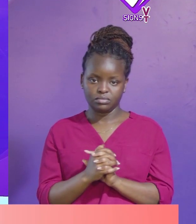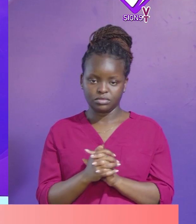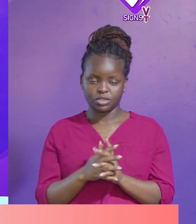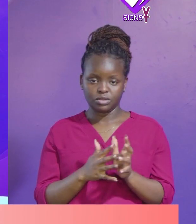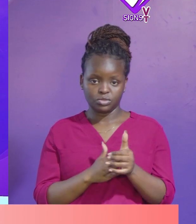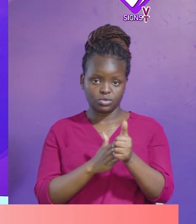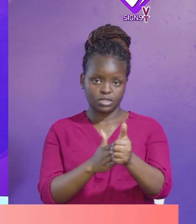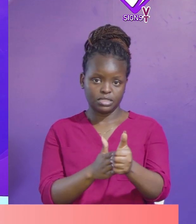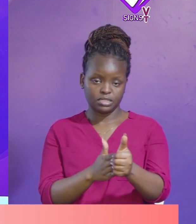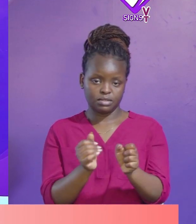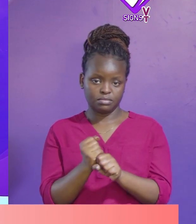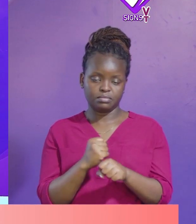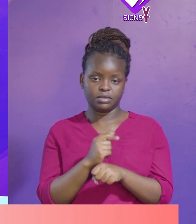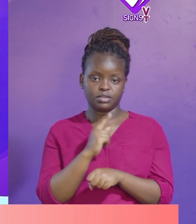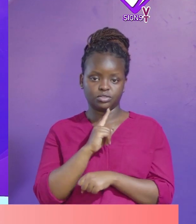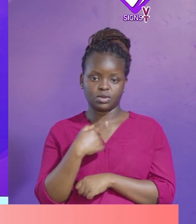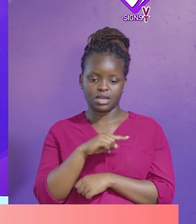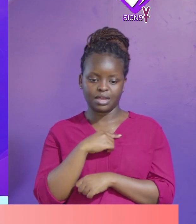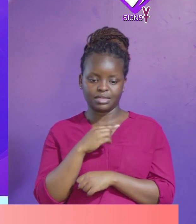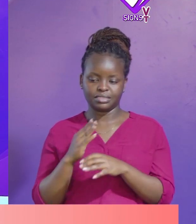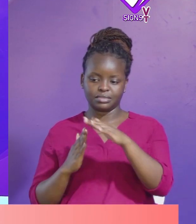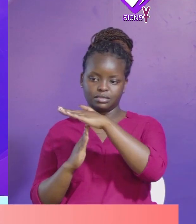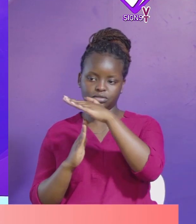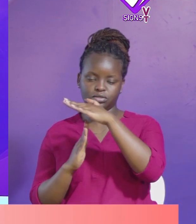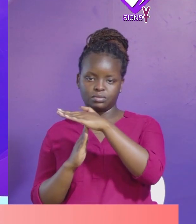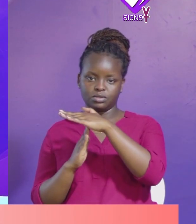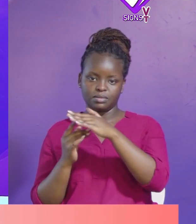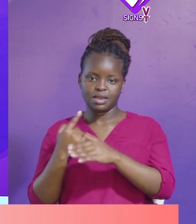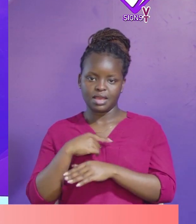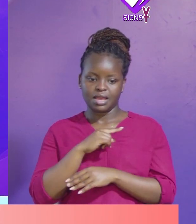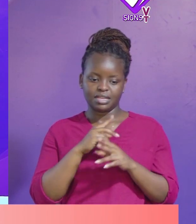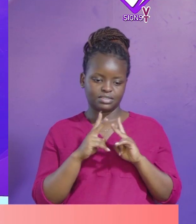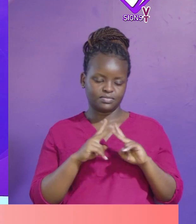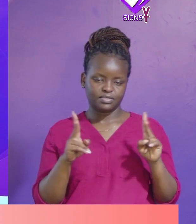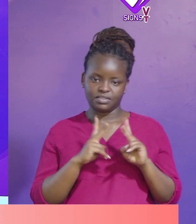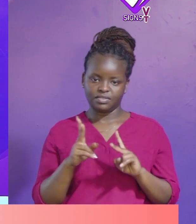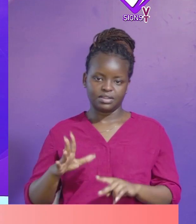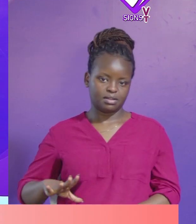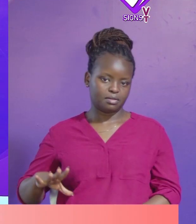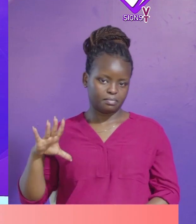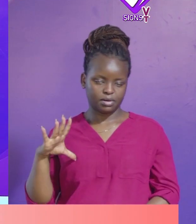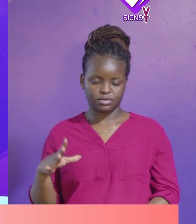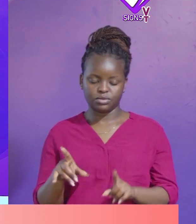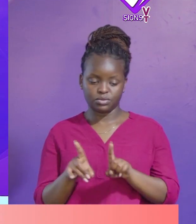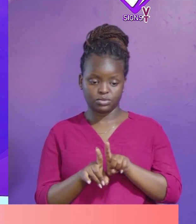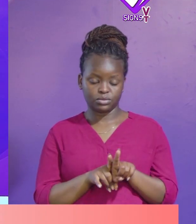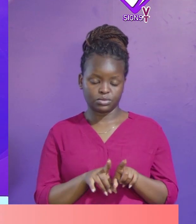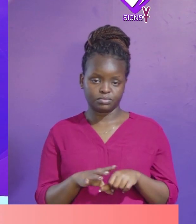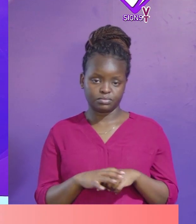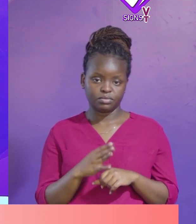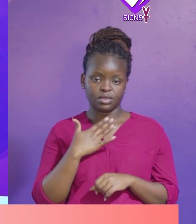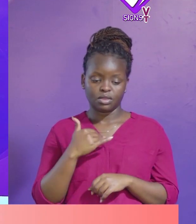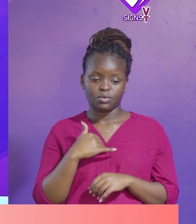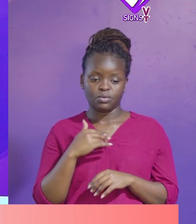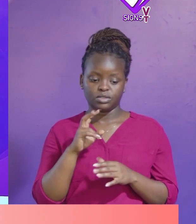sure that we are among the top, and we are so proud. Also, I want to